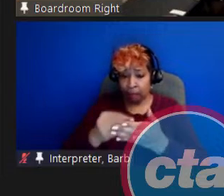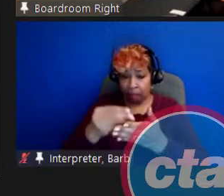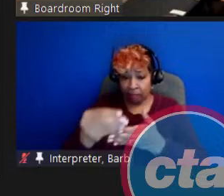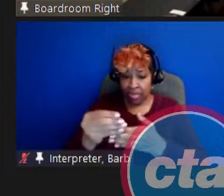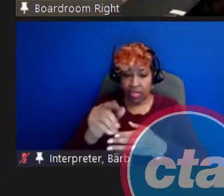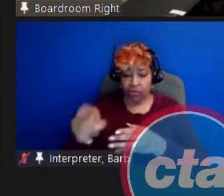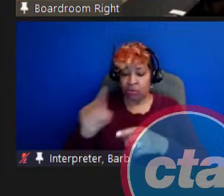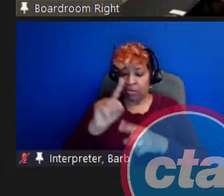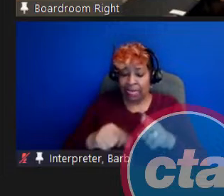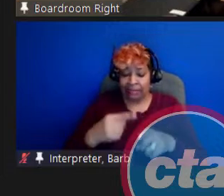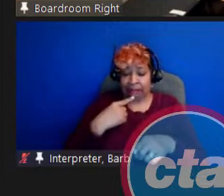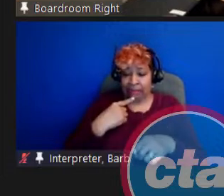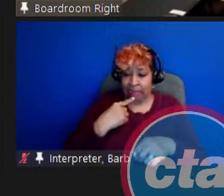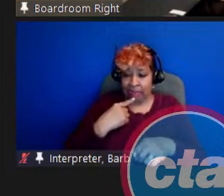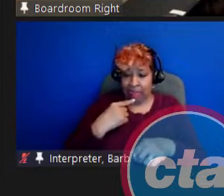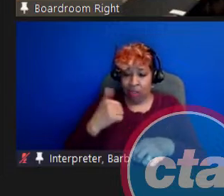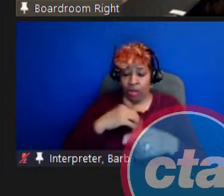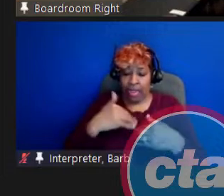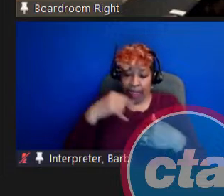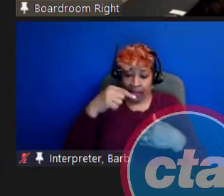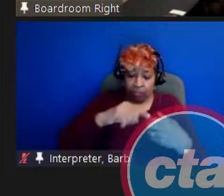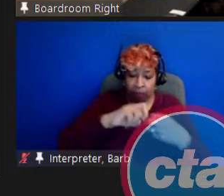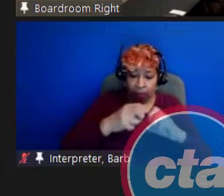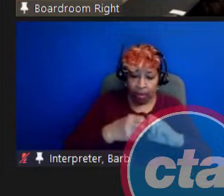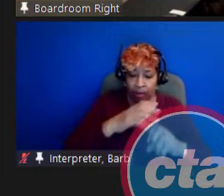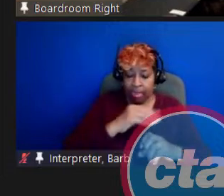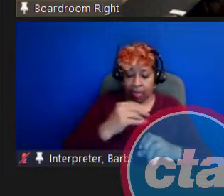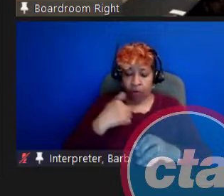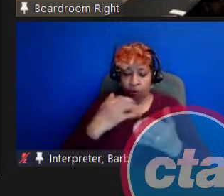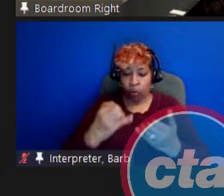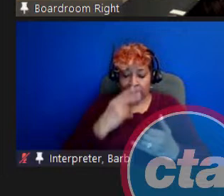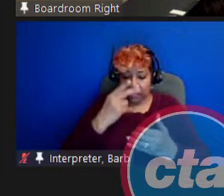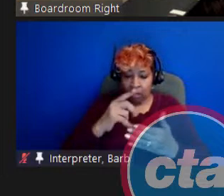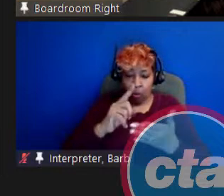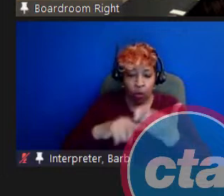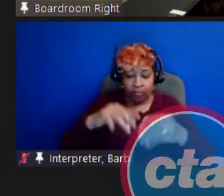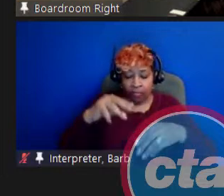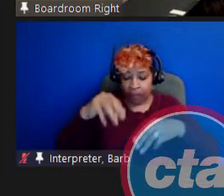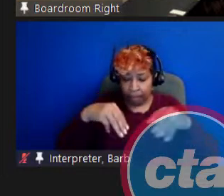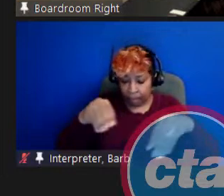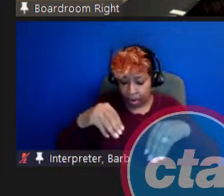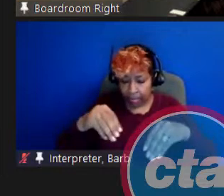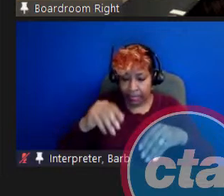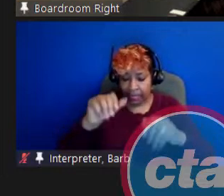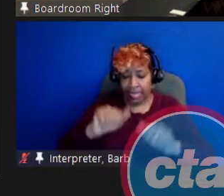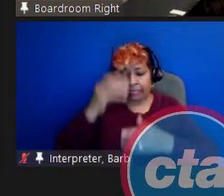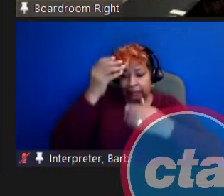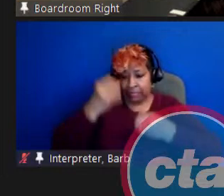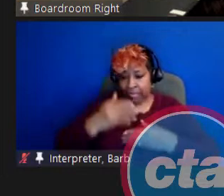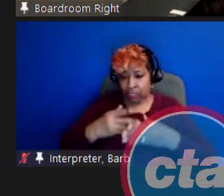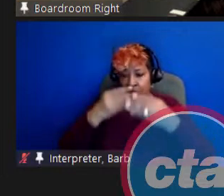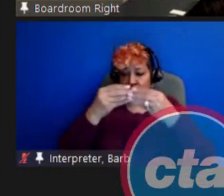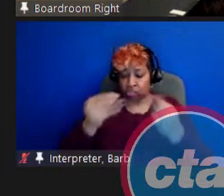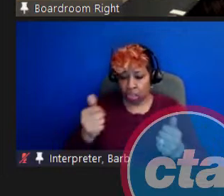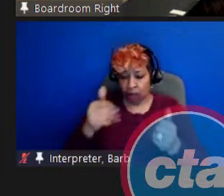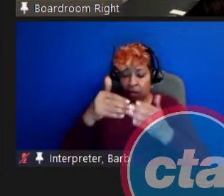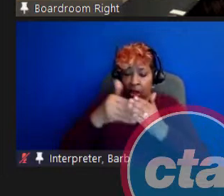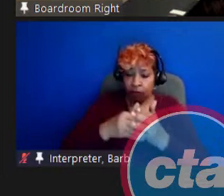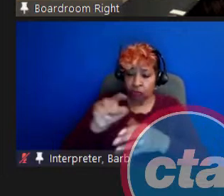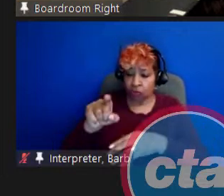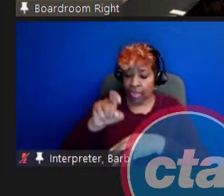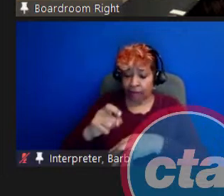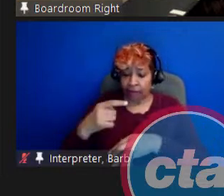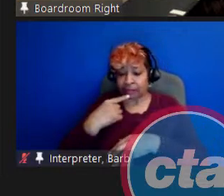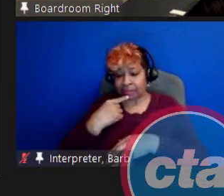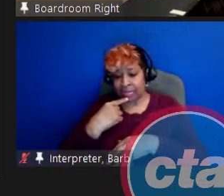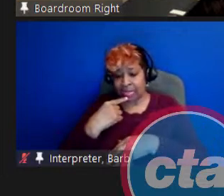just say, we have this problem and we'd like to see what the market, what the industry can tell us to solve. You oftentimes have to say, I